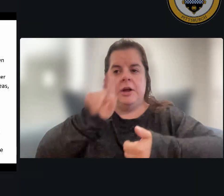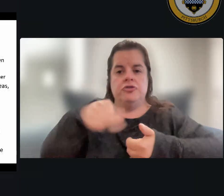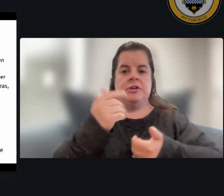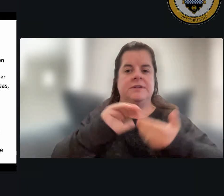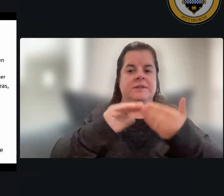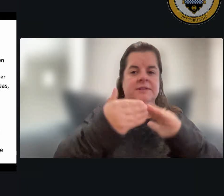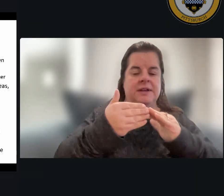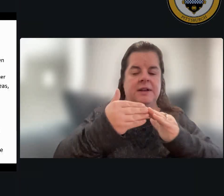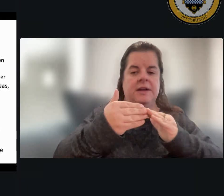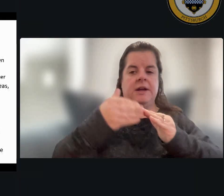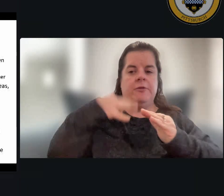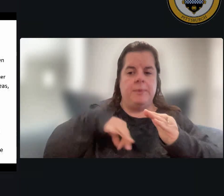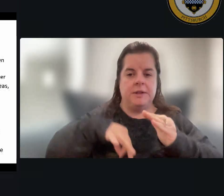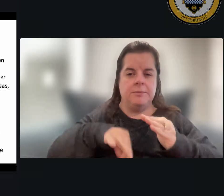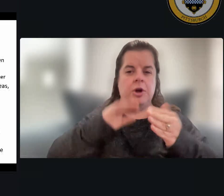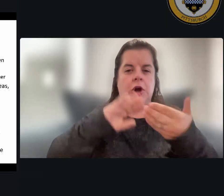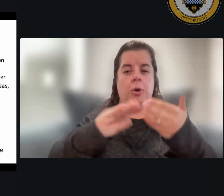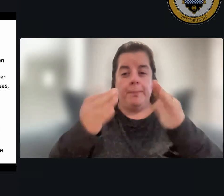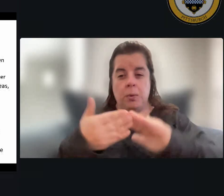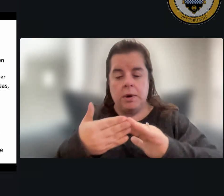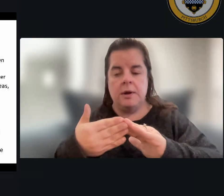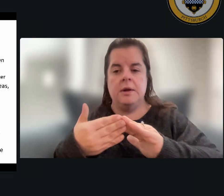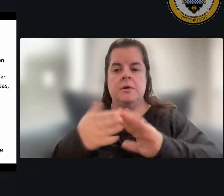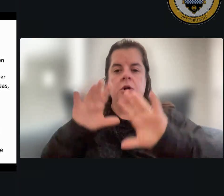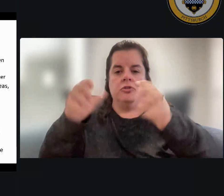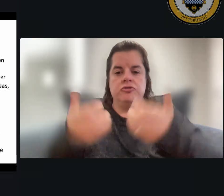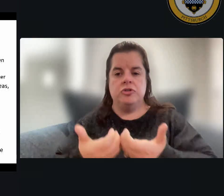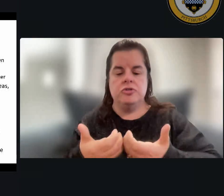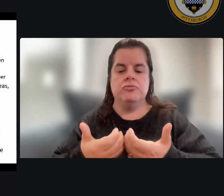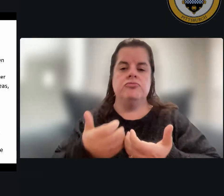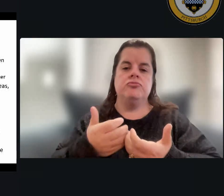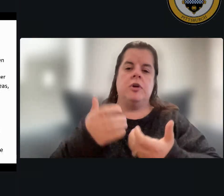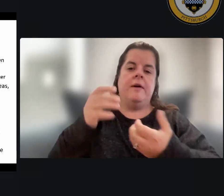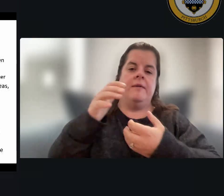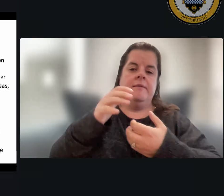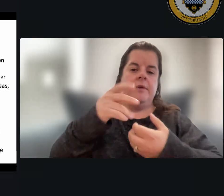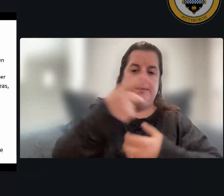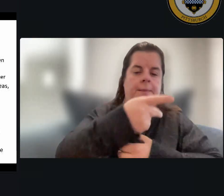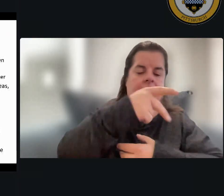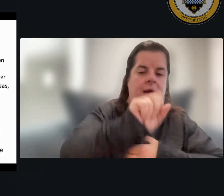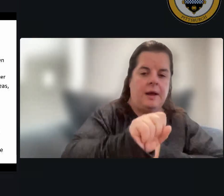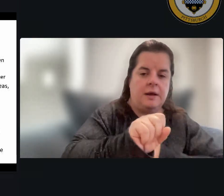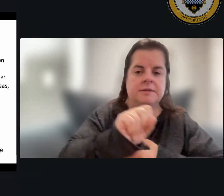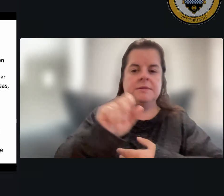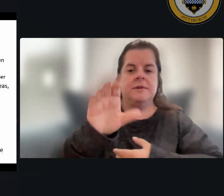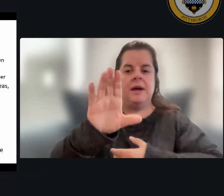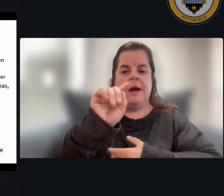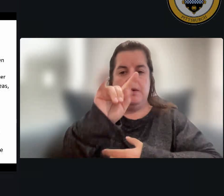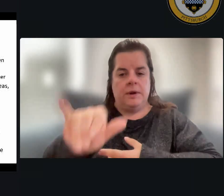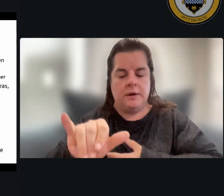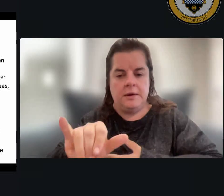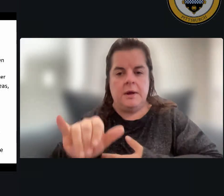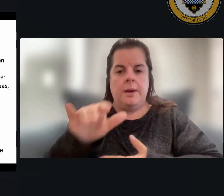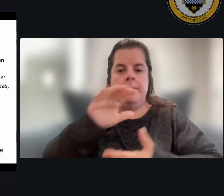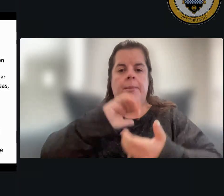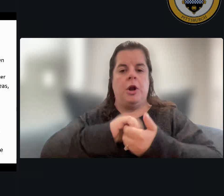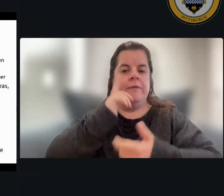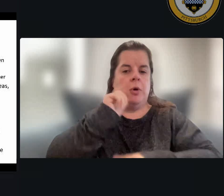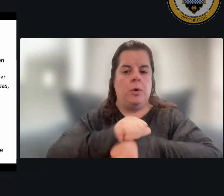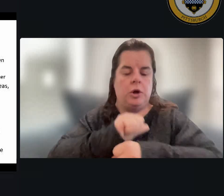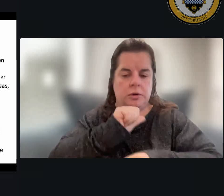at community-based organizations as well as the entire ecosystem. So it looks at PPS, Allegheny County, Partner for Work, so on and so